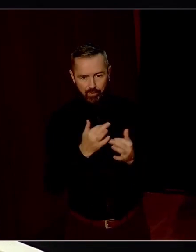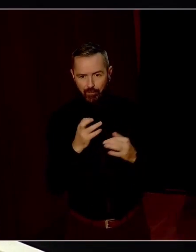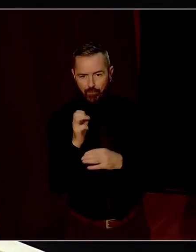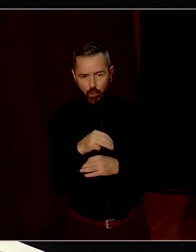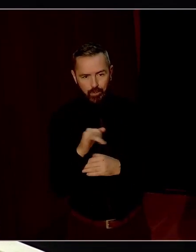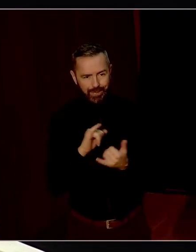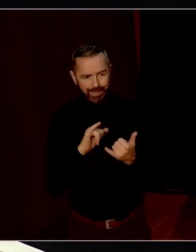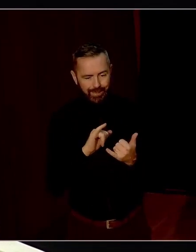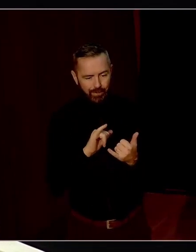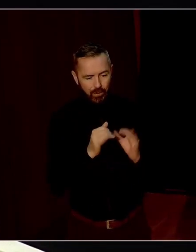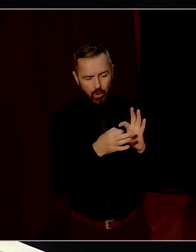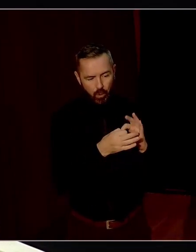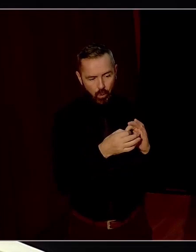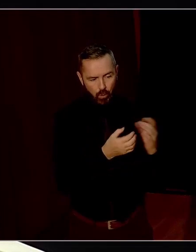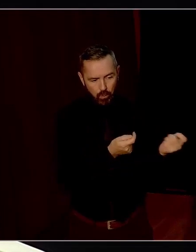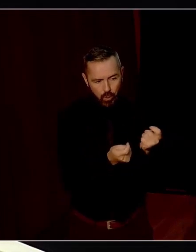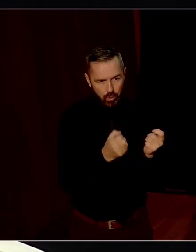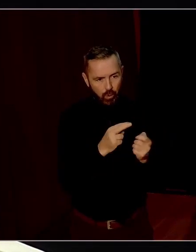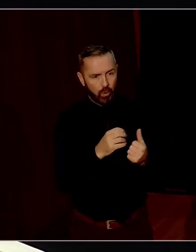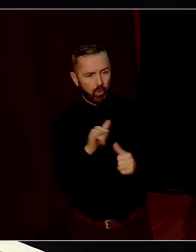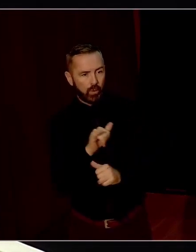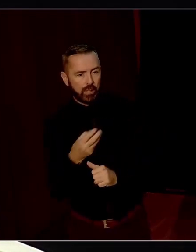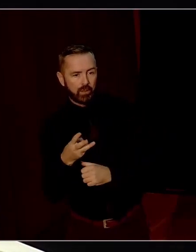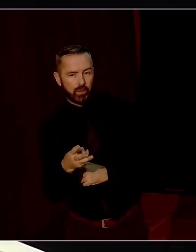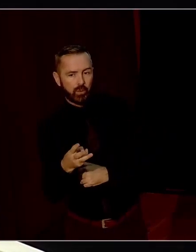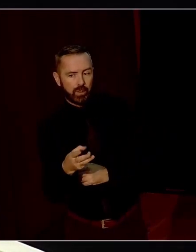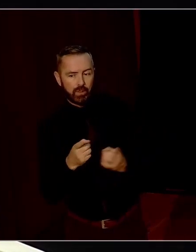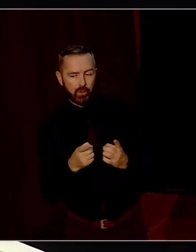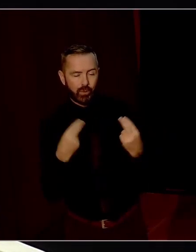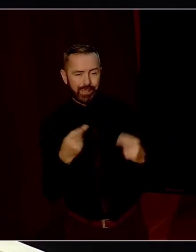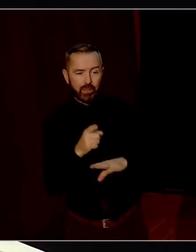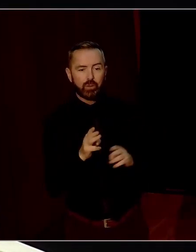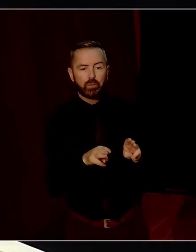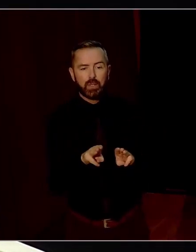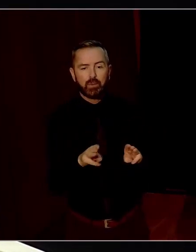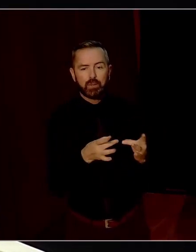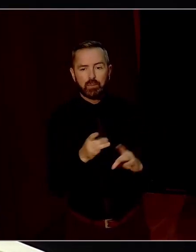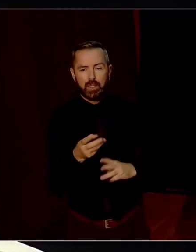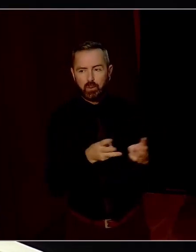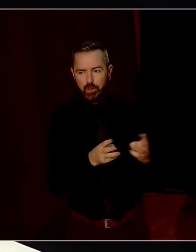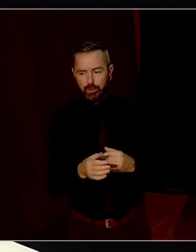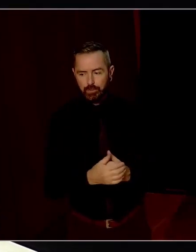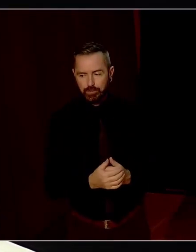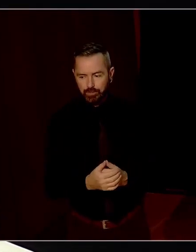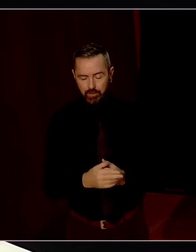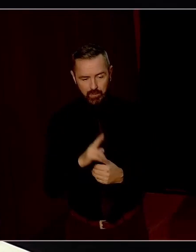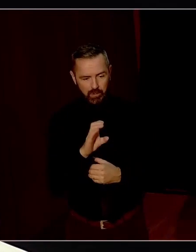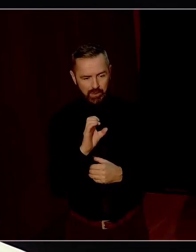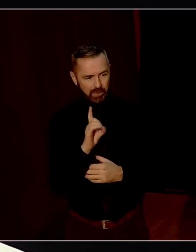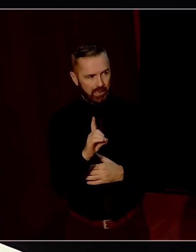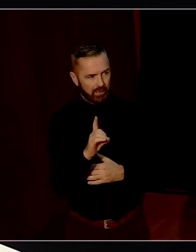it was home rule or whatever shape it was going to take, it would need these people to make it work.